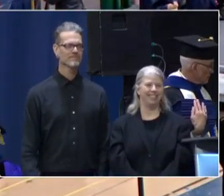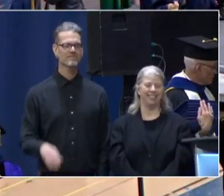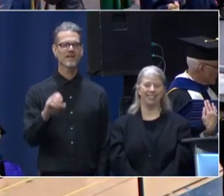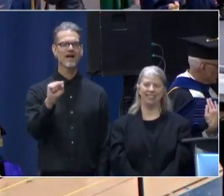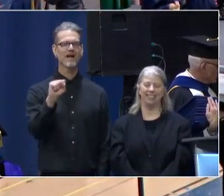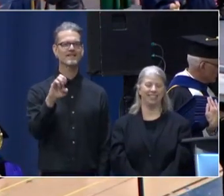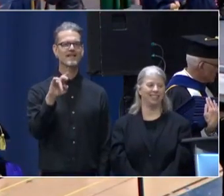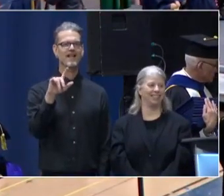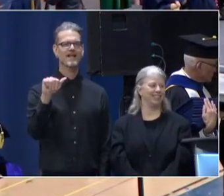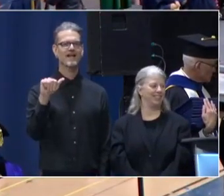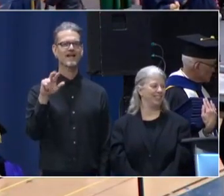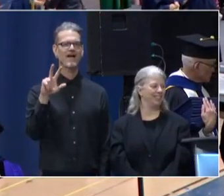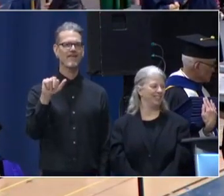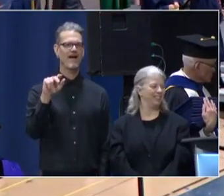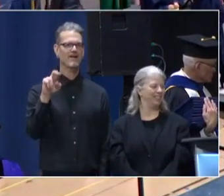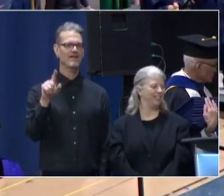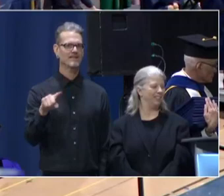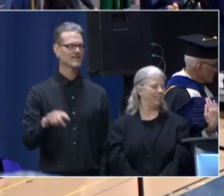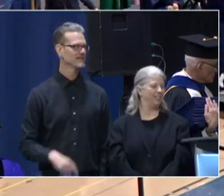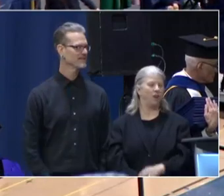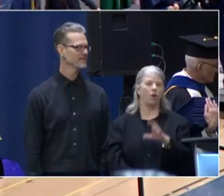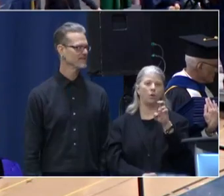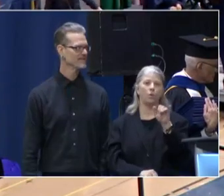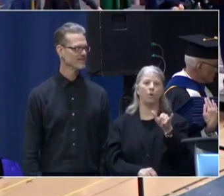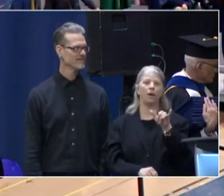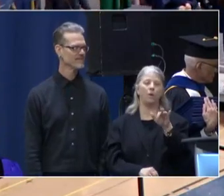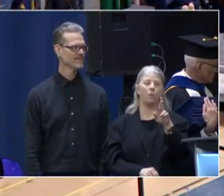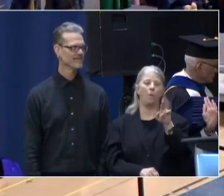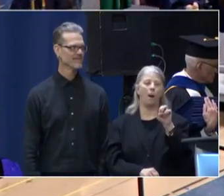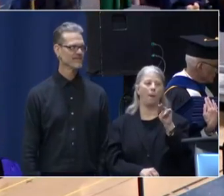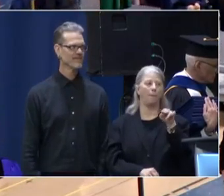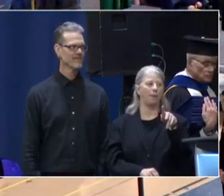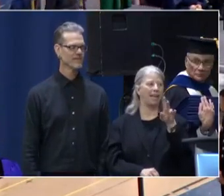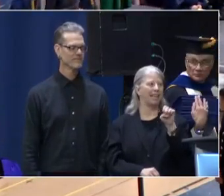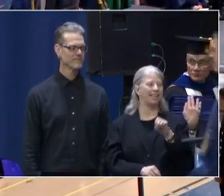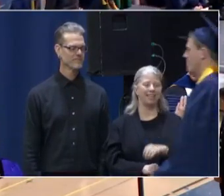Selena Valderas. Corey Romke.